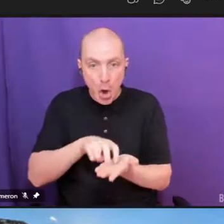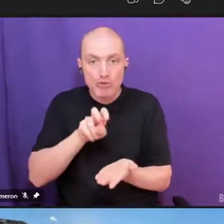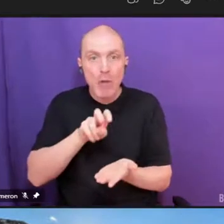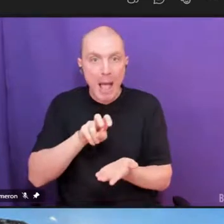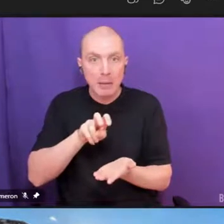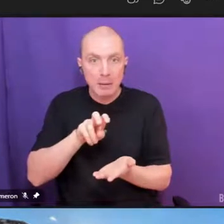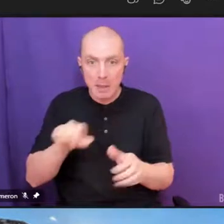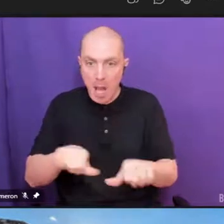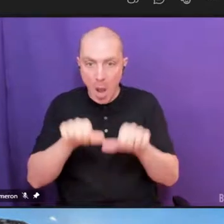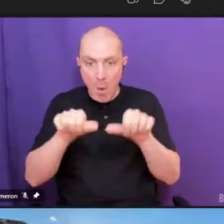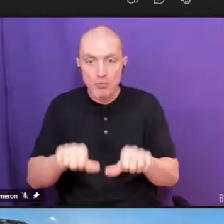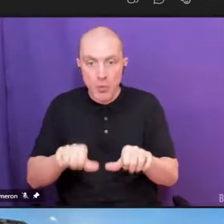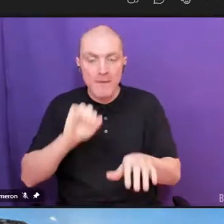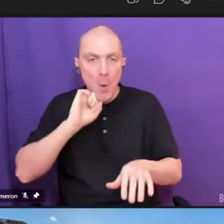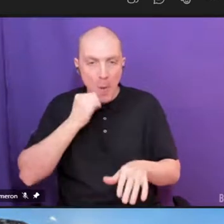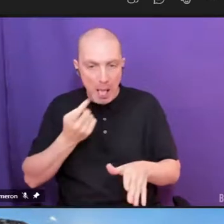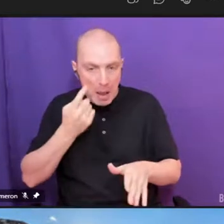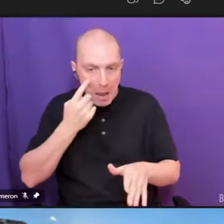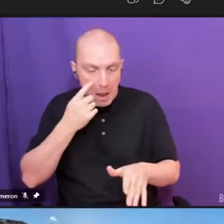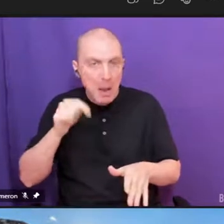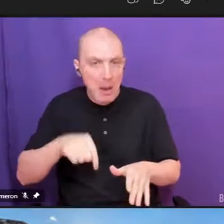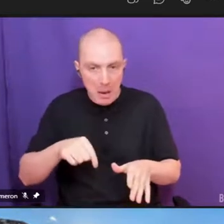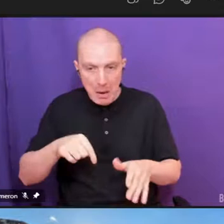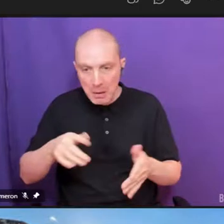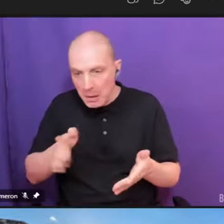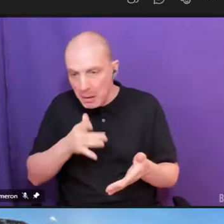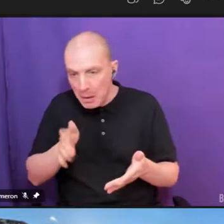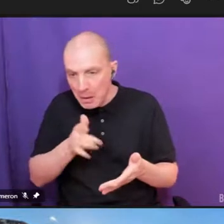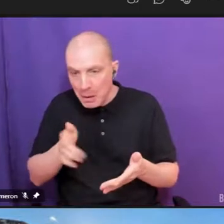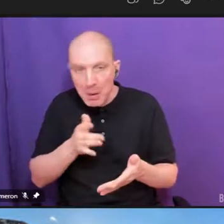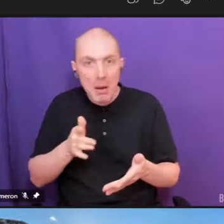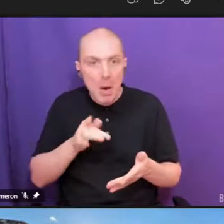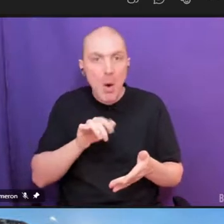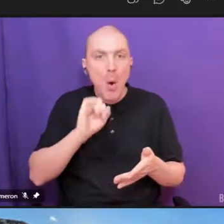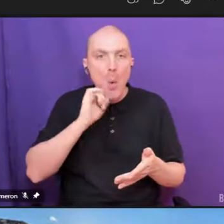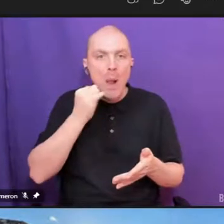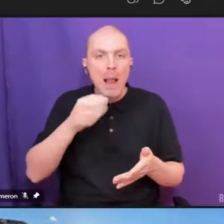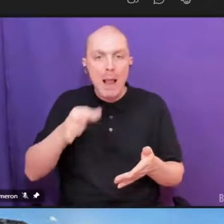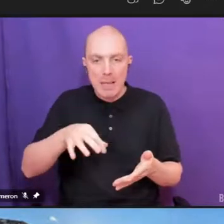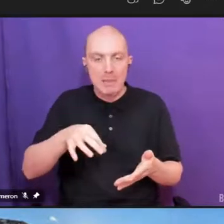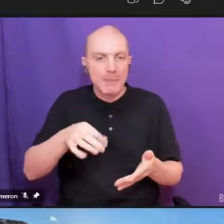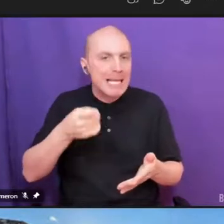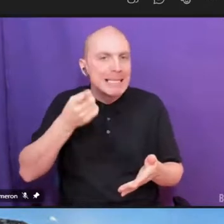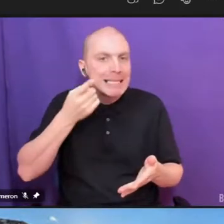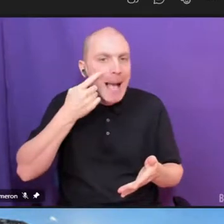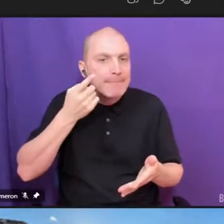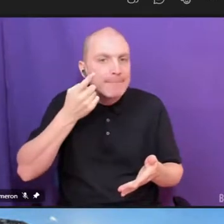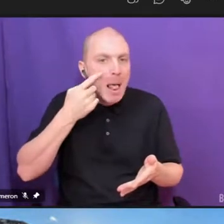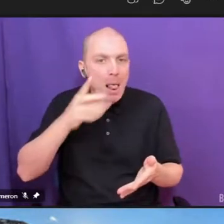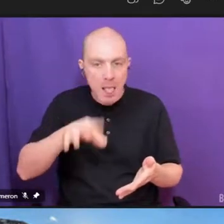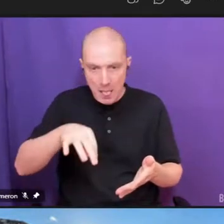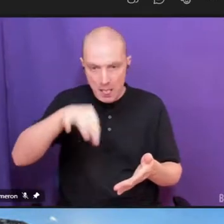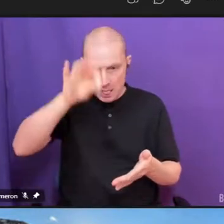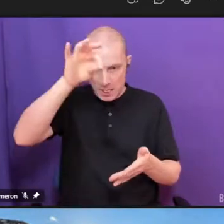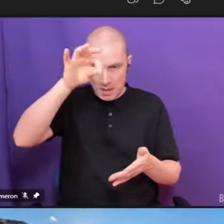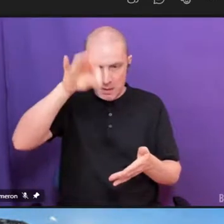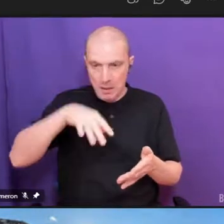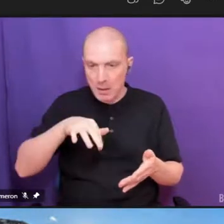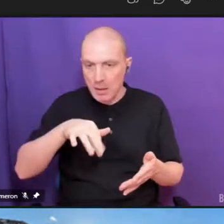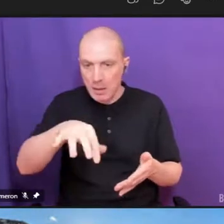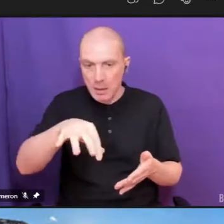some sample testing, albeit we have already obtained assurances from resources that controls remained robust throughout the